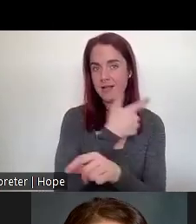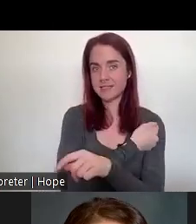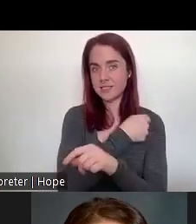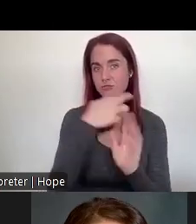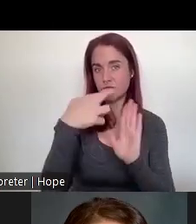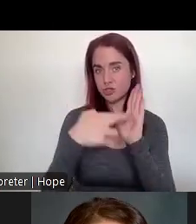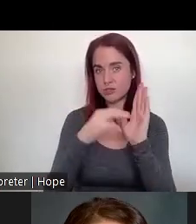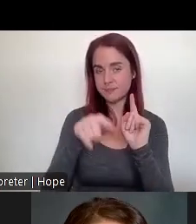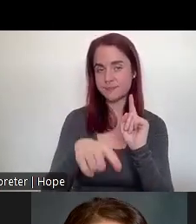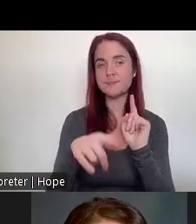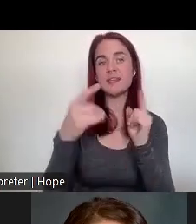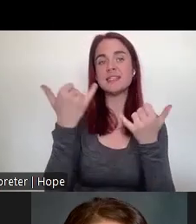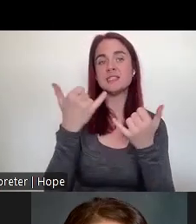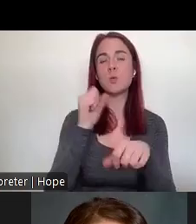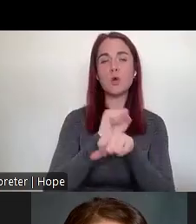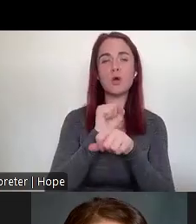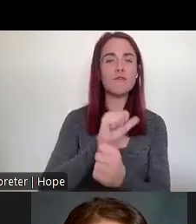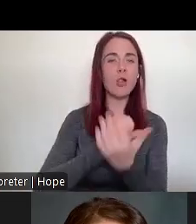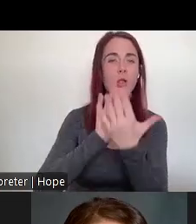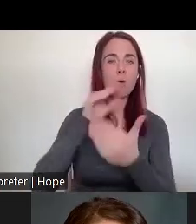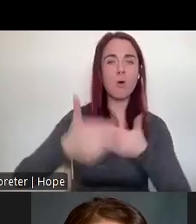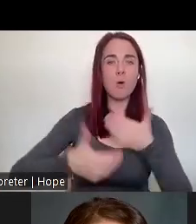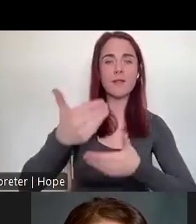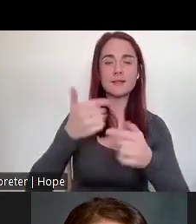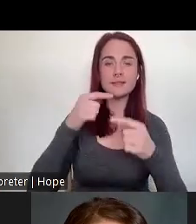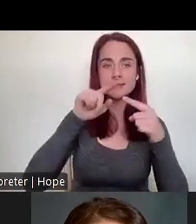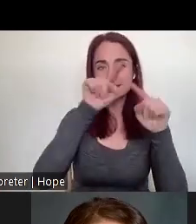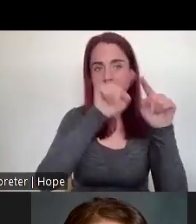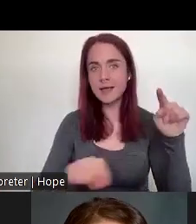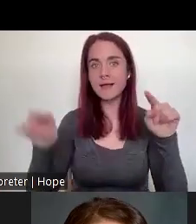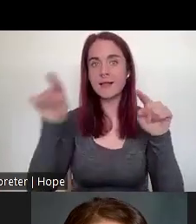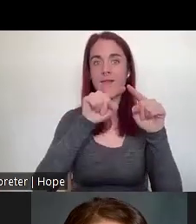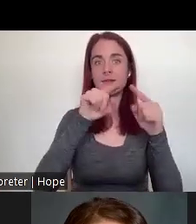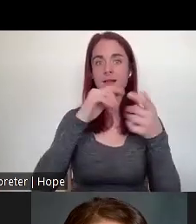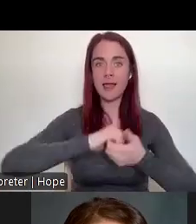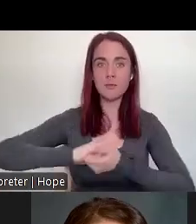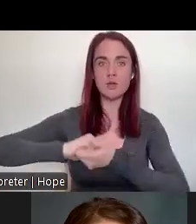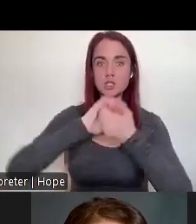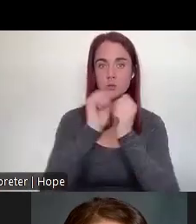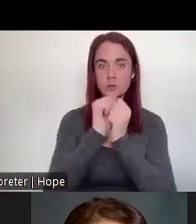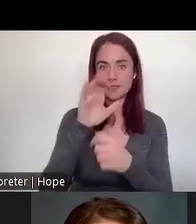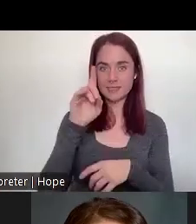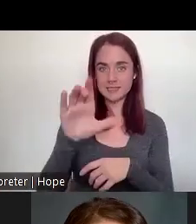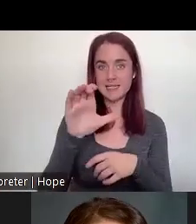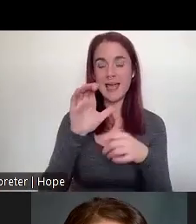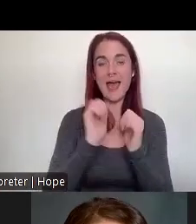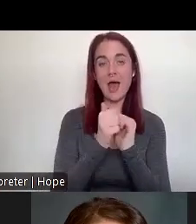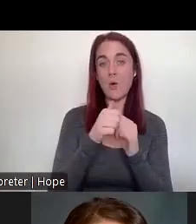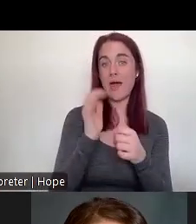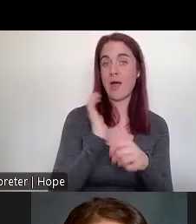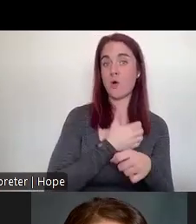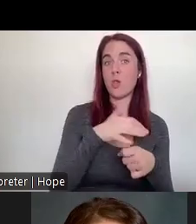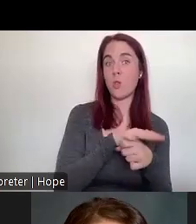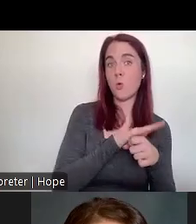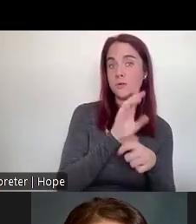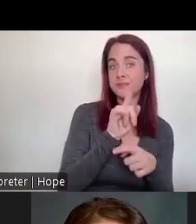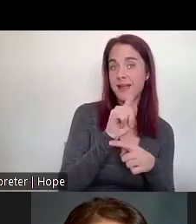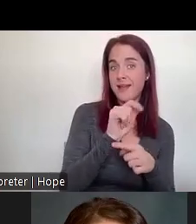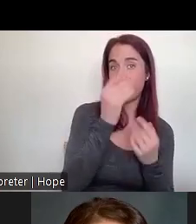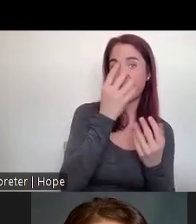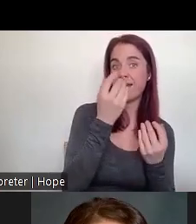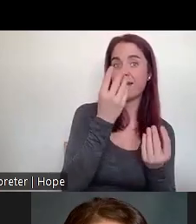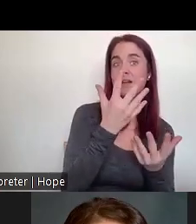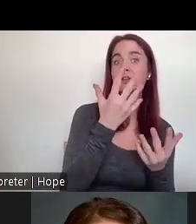This is our workflow and cycle of collaboration with CDC about how the local data is used to